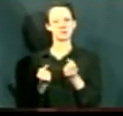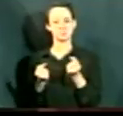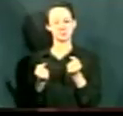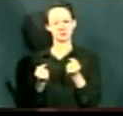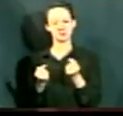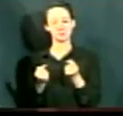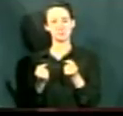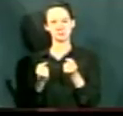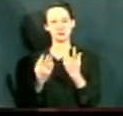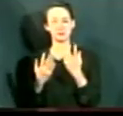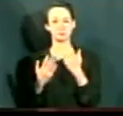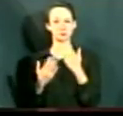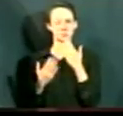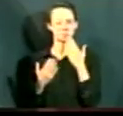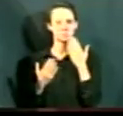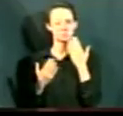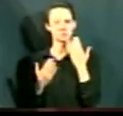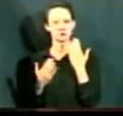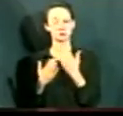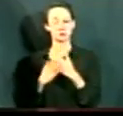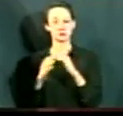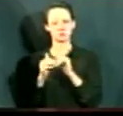sports.